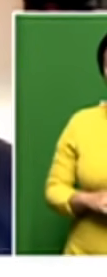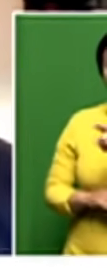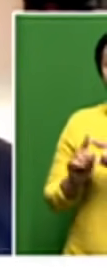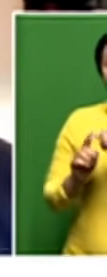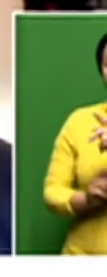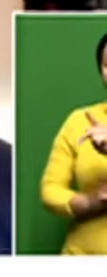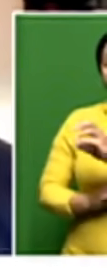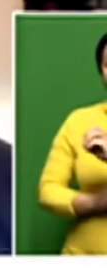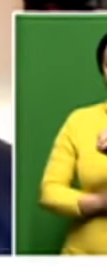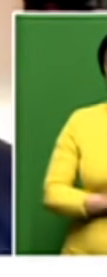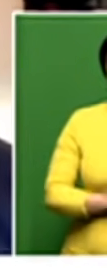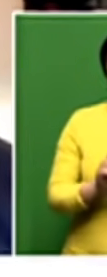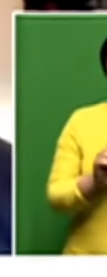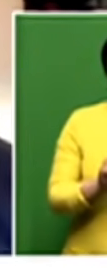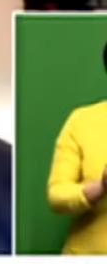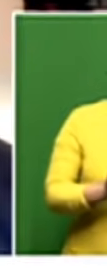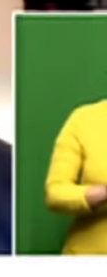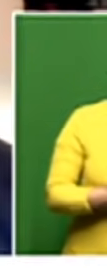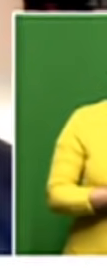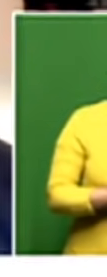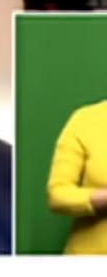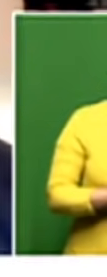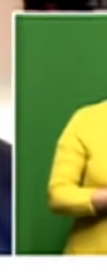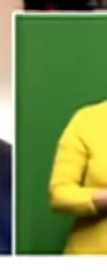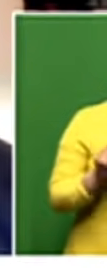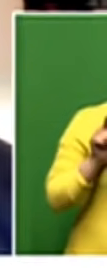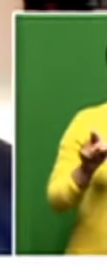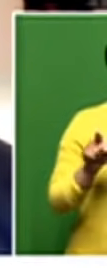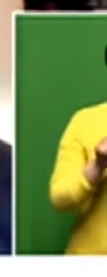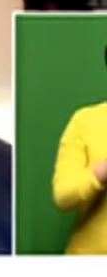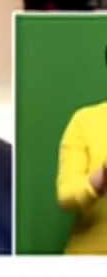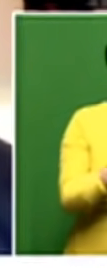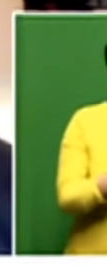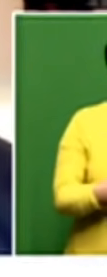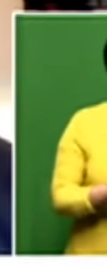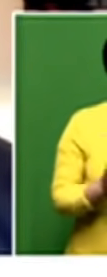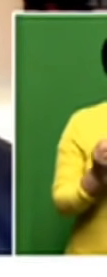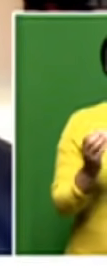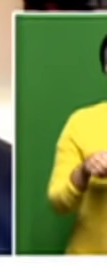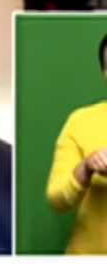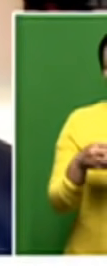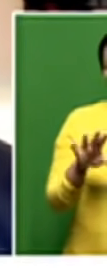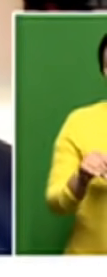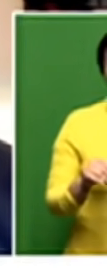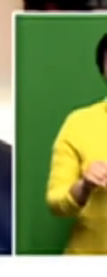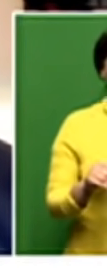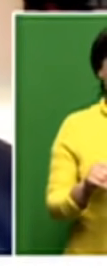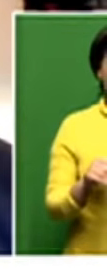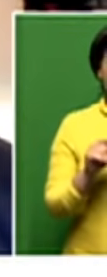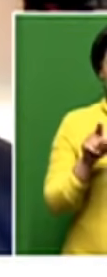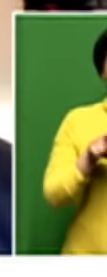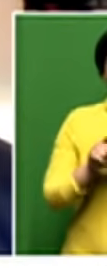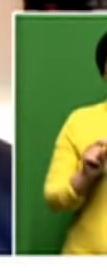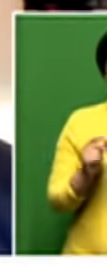the Koo and Hugos products and what the consumer needs to do. I know you've said it many times yesterday, but in case people are waking up this morning and they want